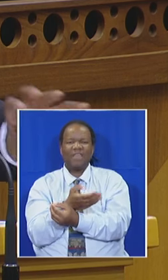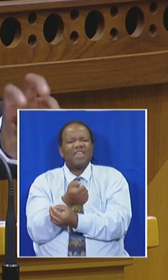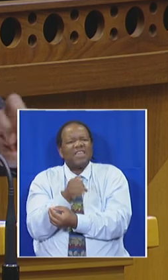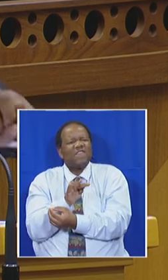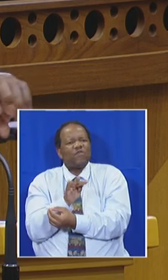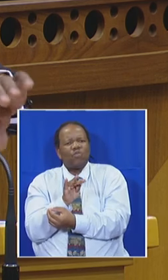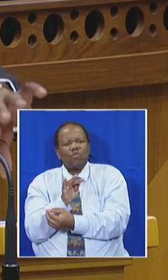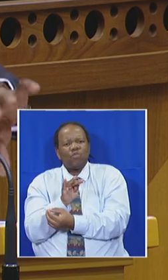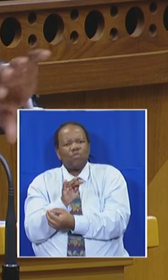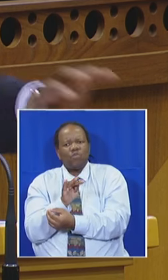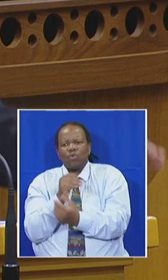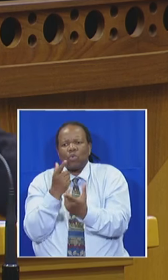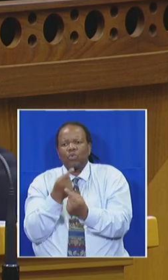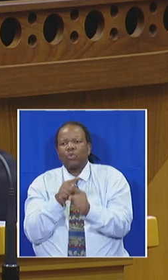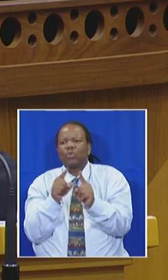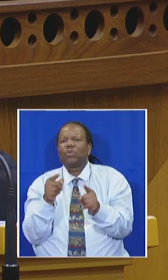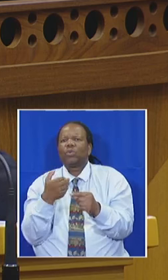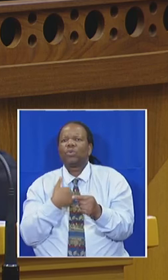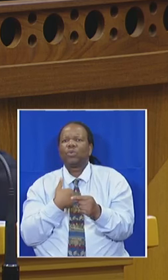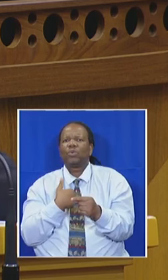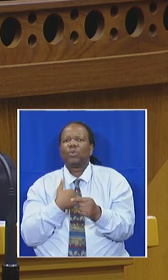the areas that used to be called reserved,